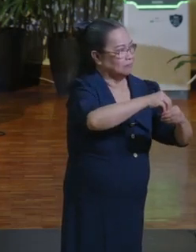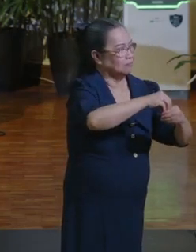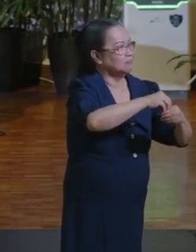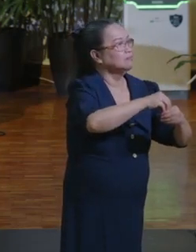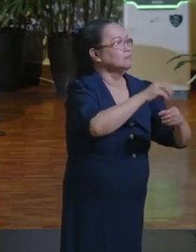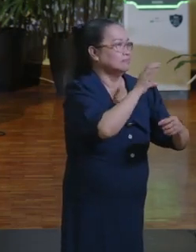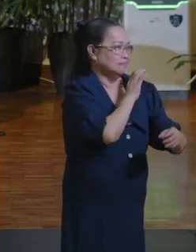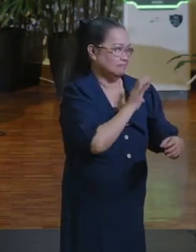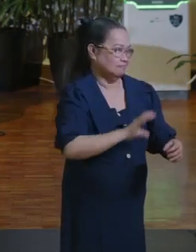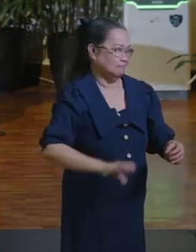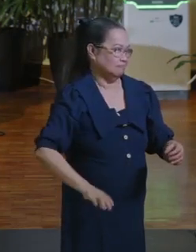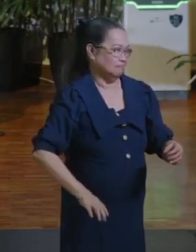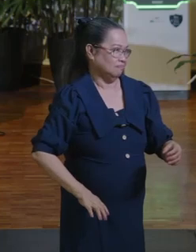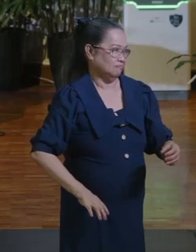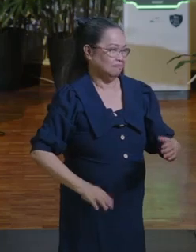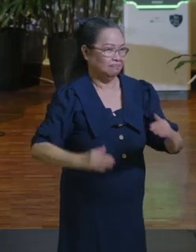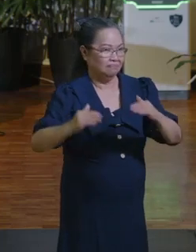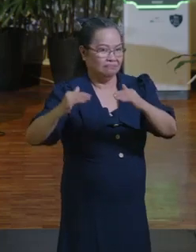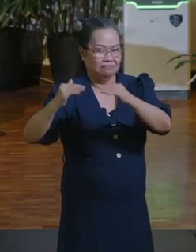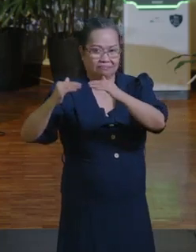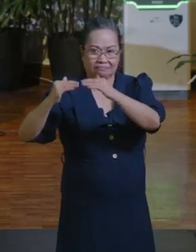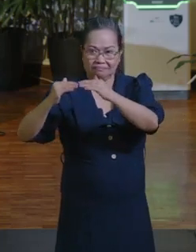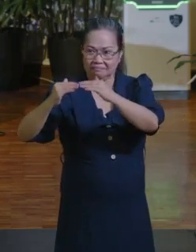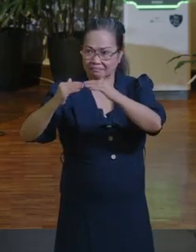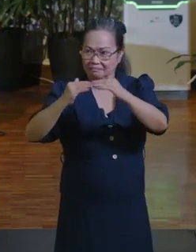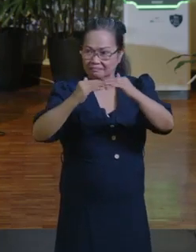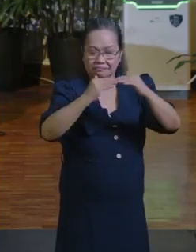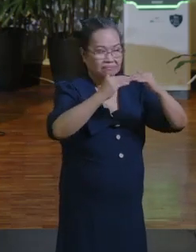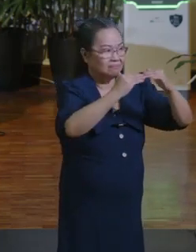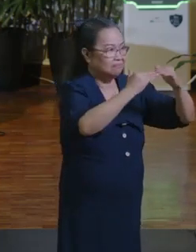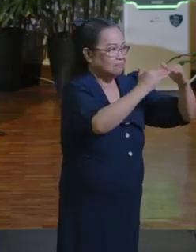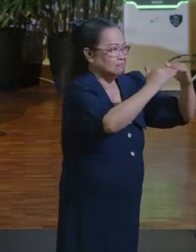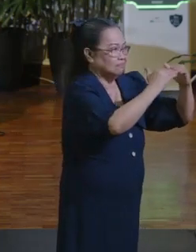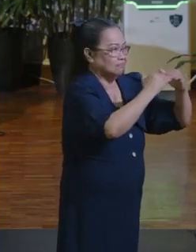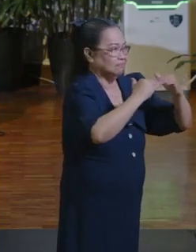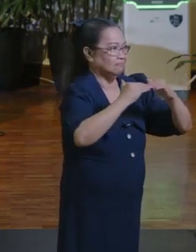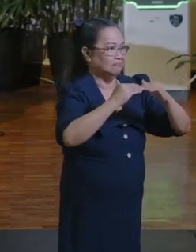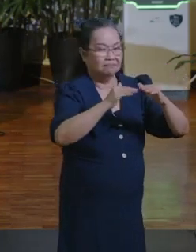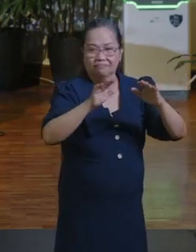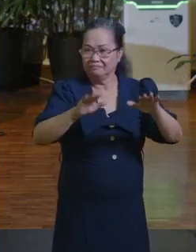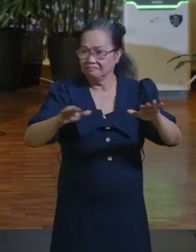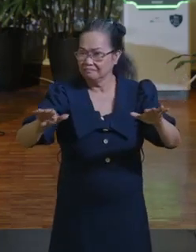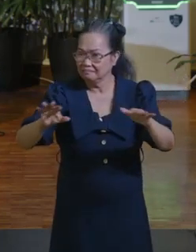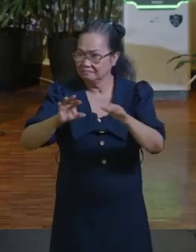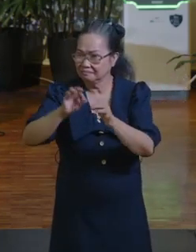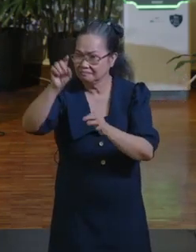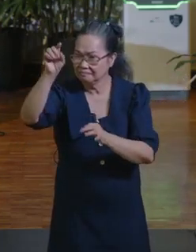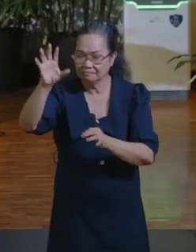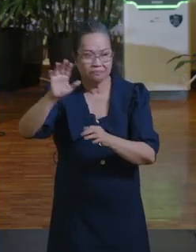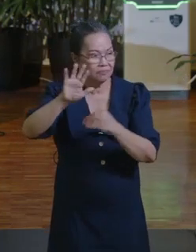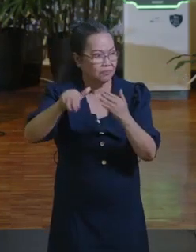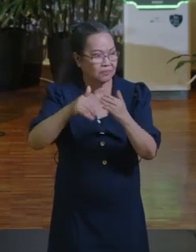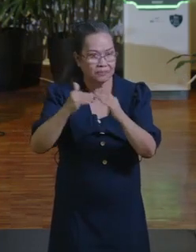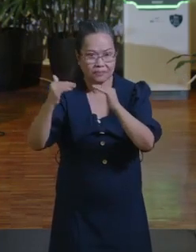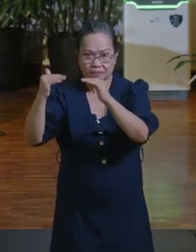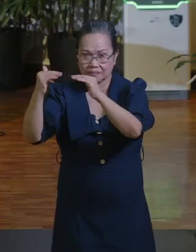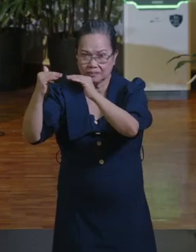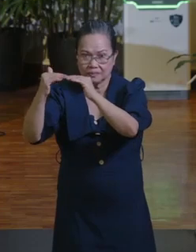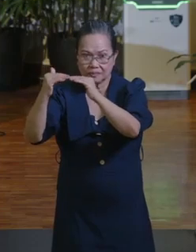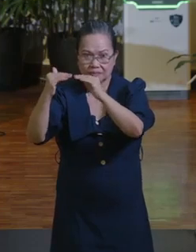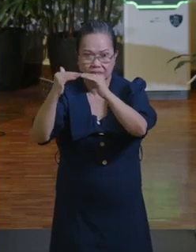yan kung tayo ay nananampalataya na kay Kristo Jesus. All are spiritual equals in